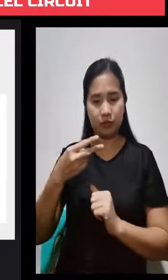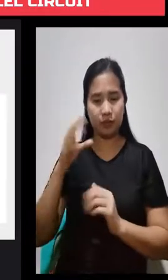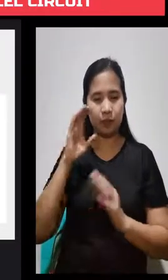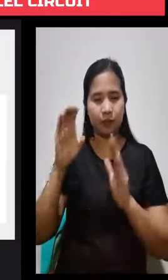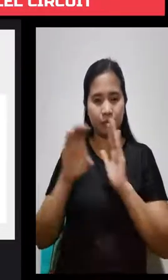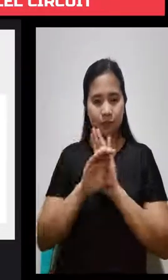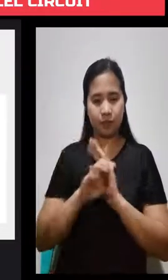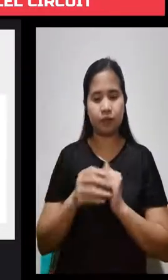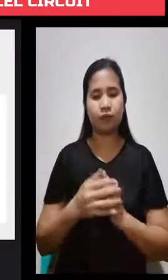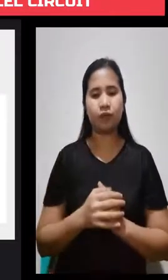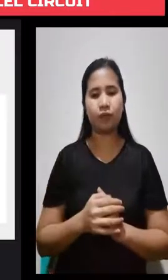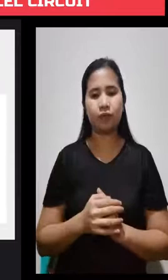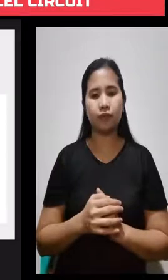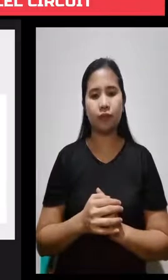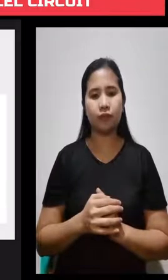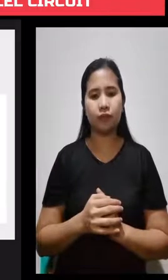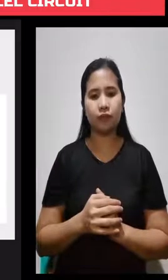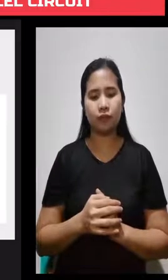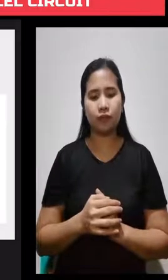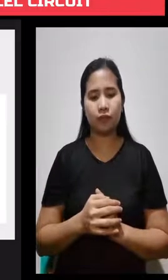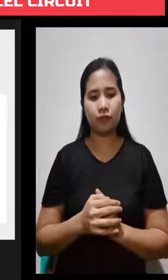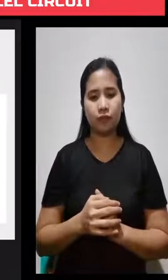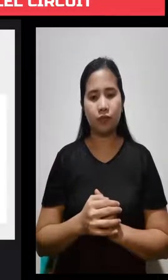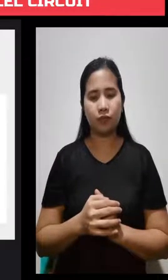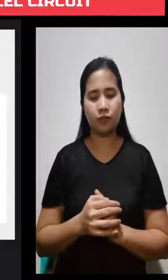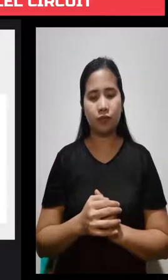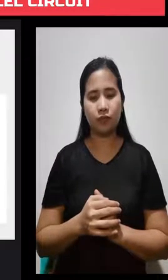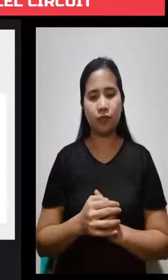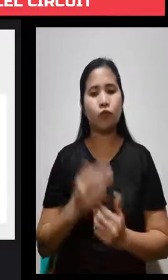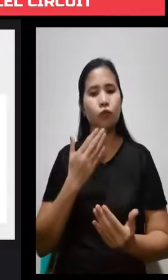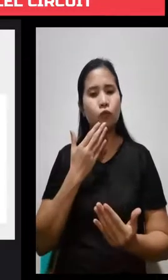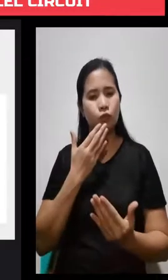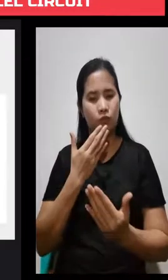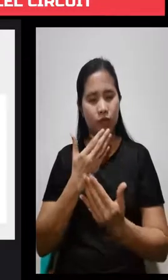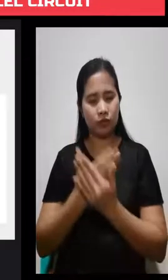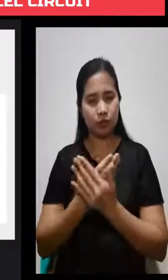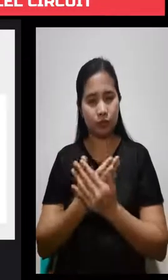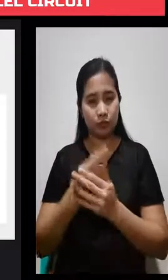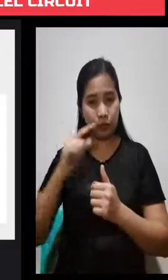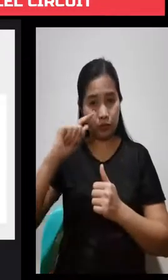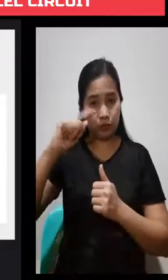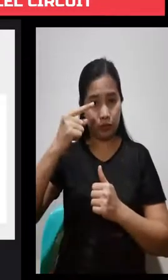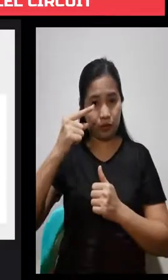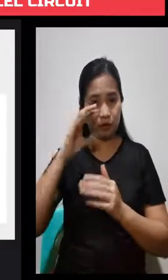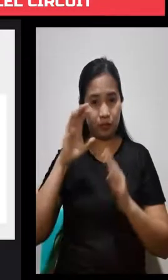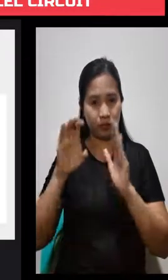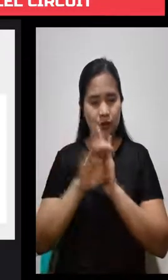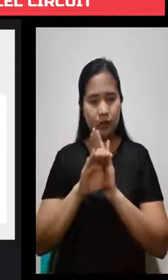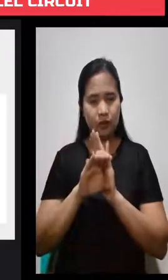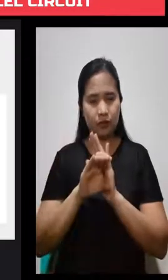Good job! The first picture is in parallel. As you can see,